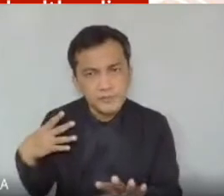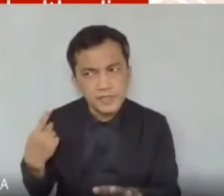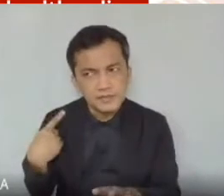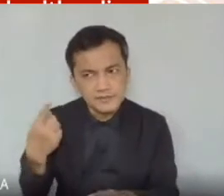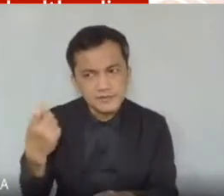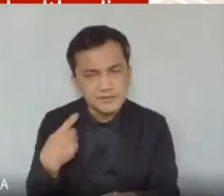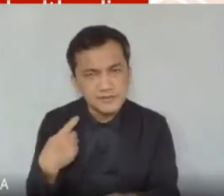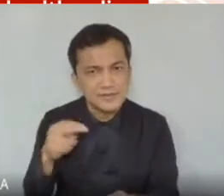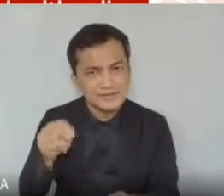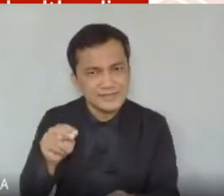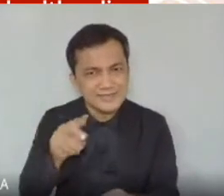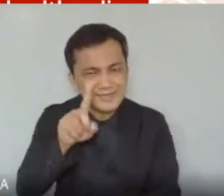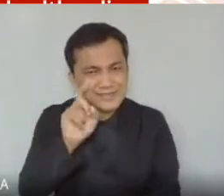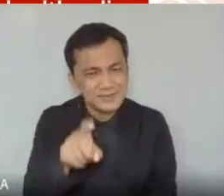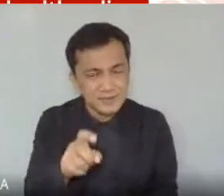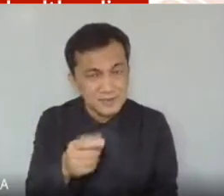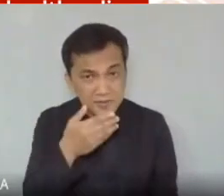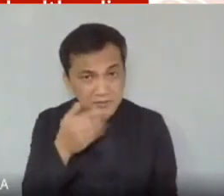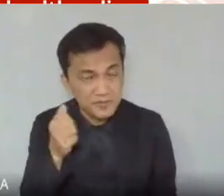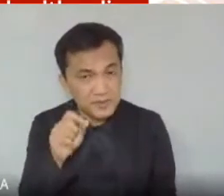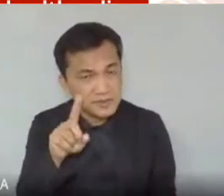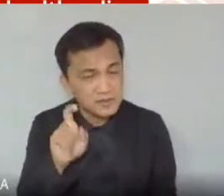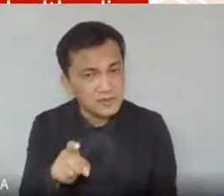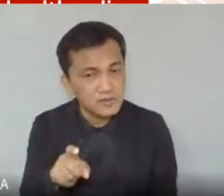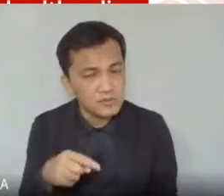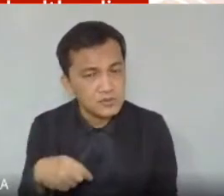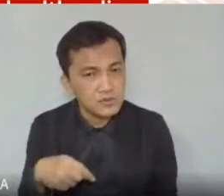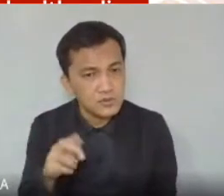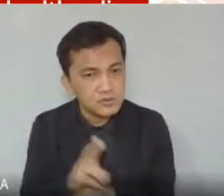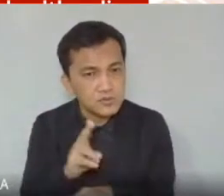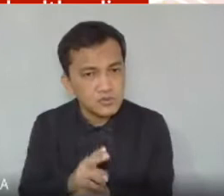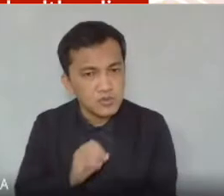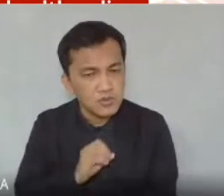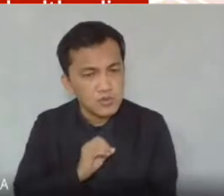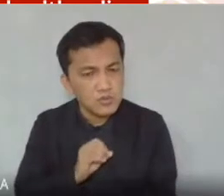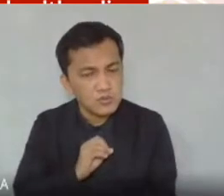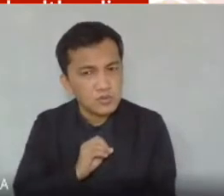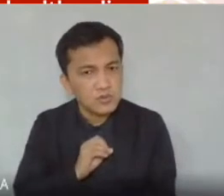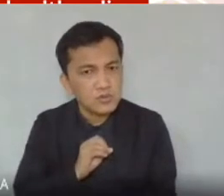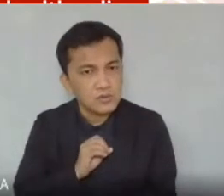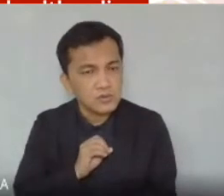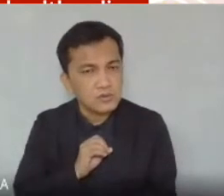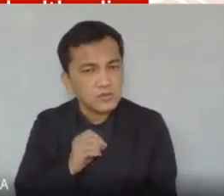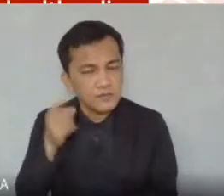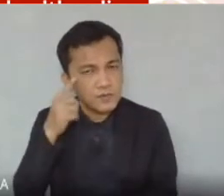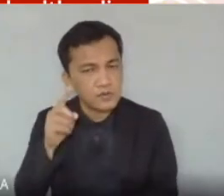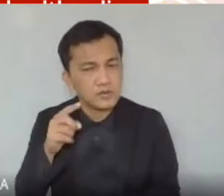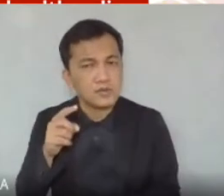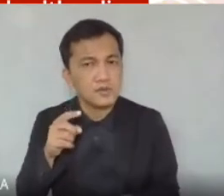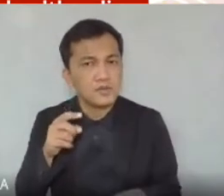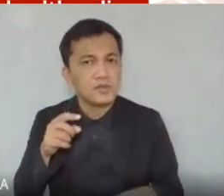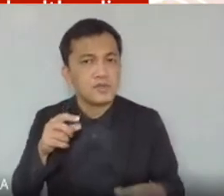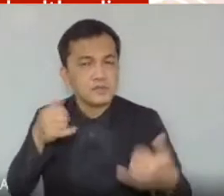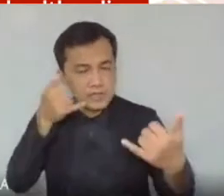than direct patient teleconsults? Yan. Sa ating dalawang doktor na City Health and Health